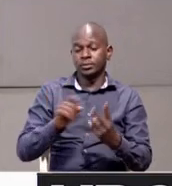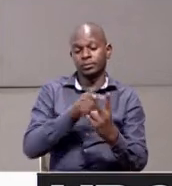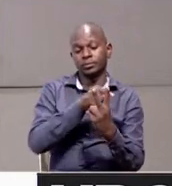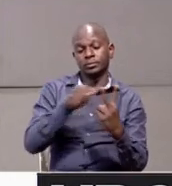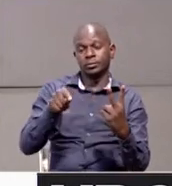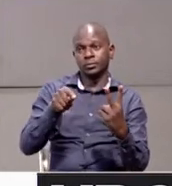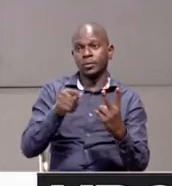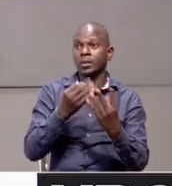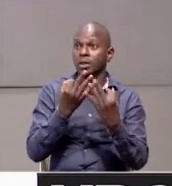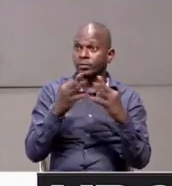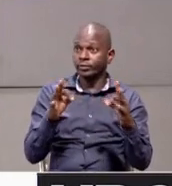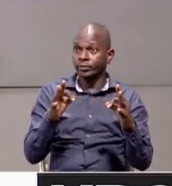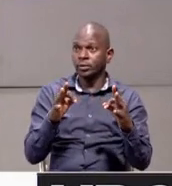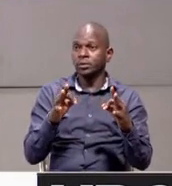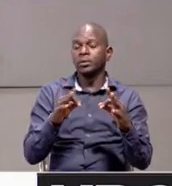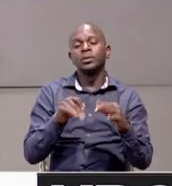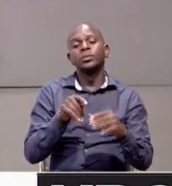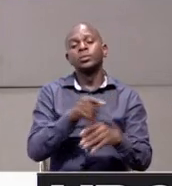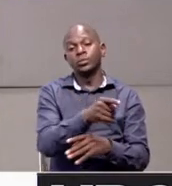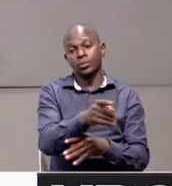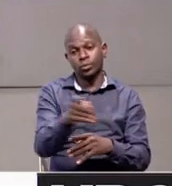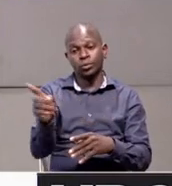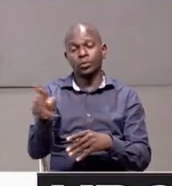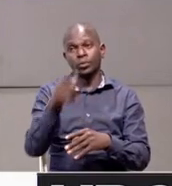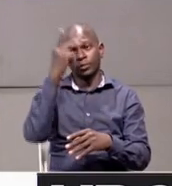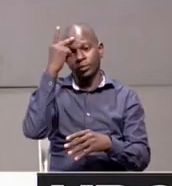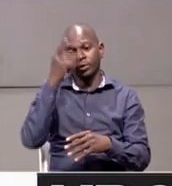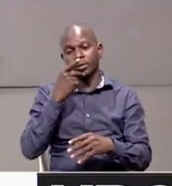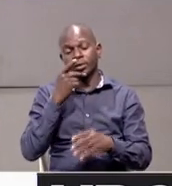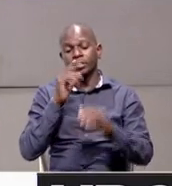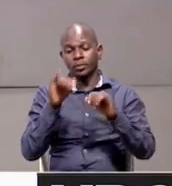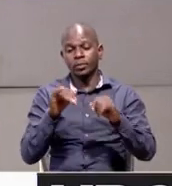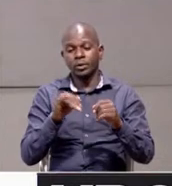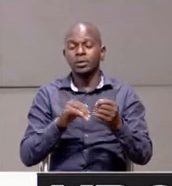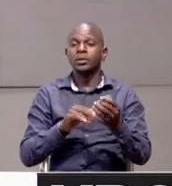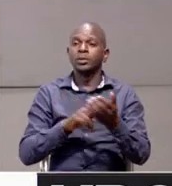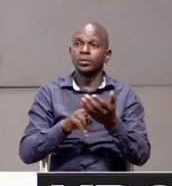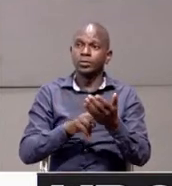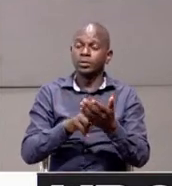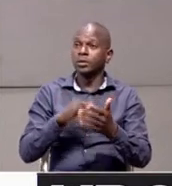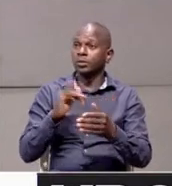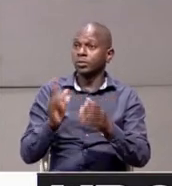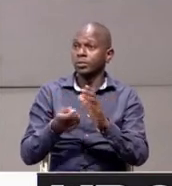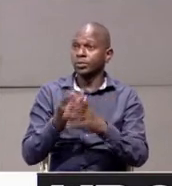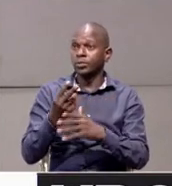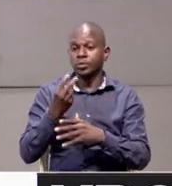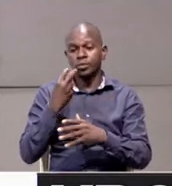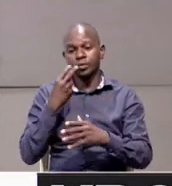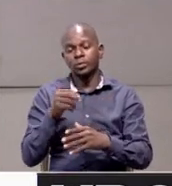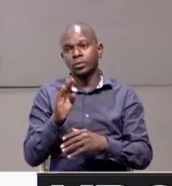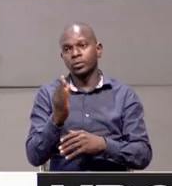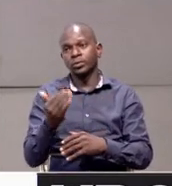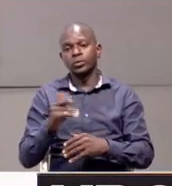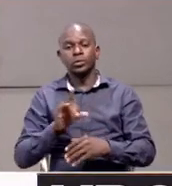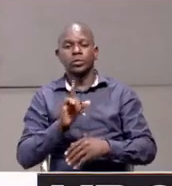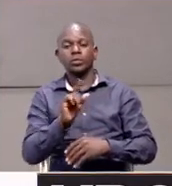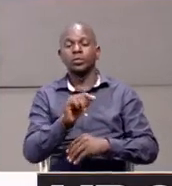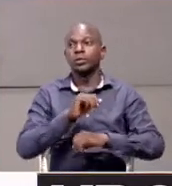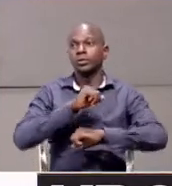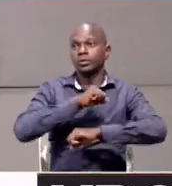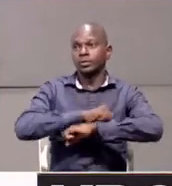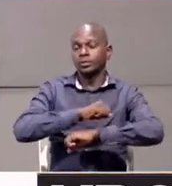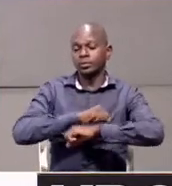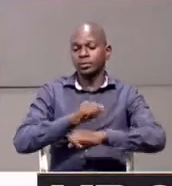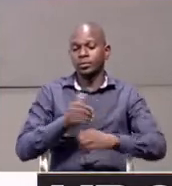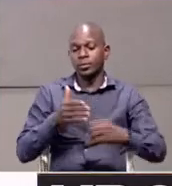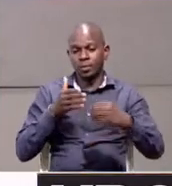free. So you parents out there must take this opportunity to ensure that children go to school. Leaders